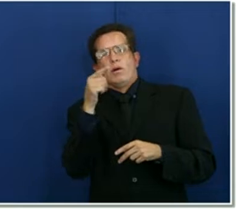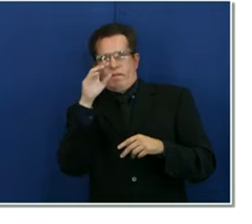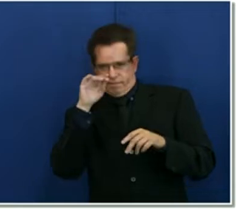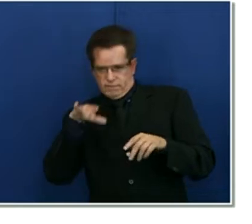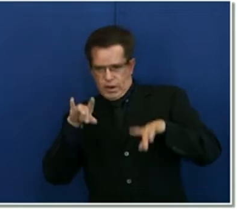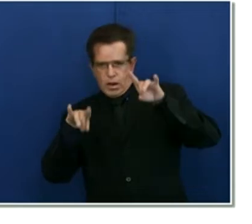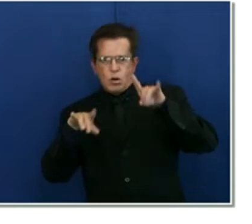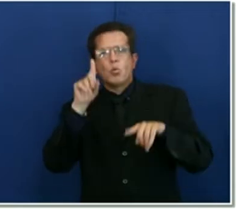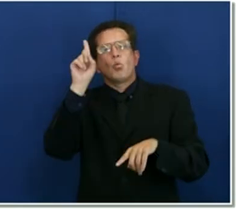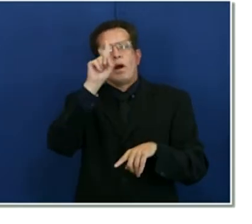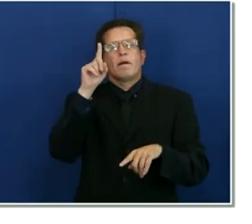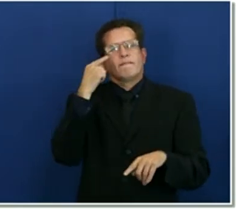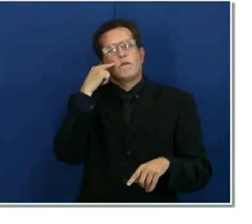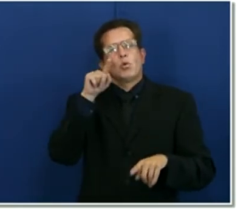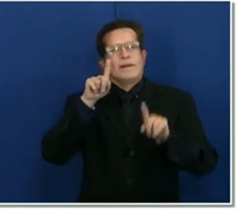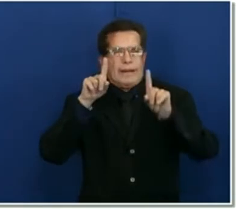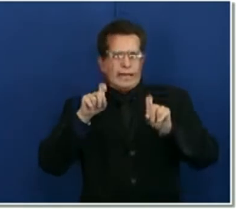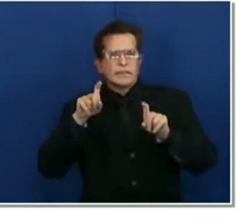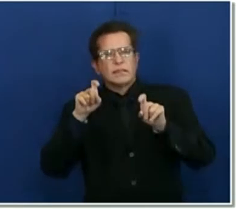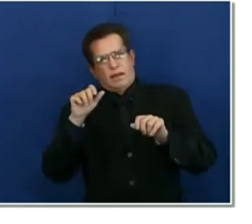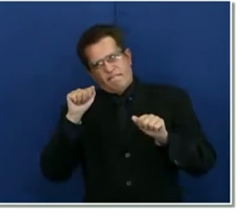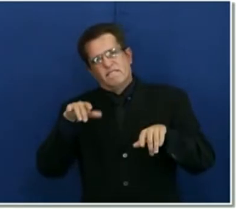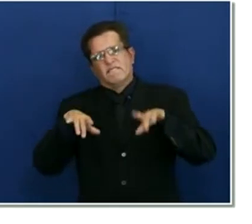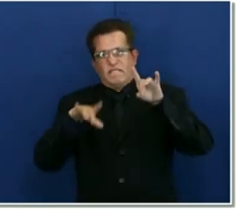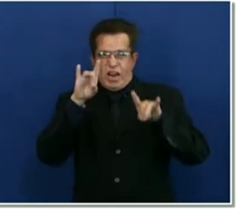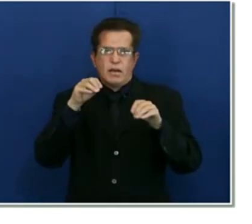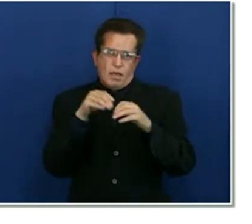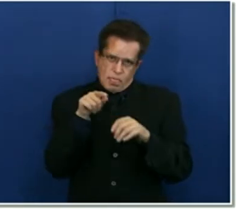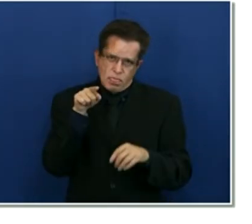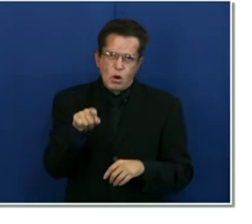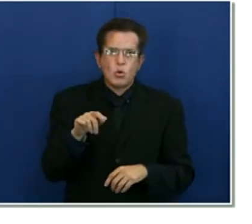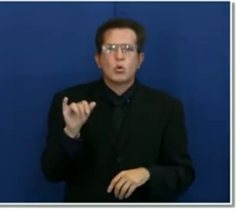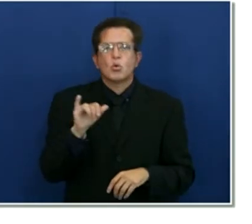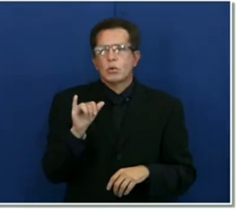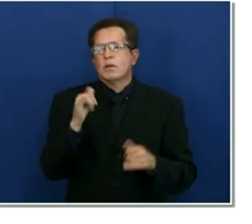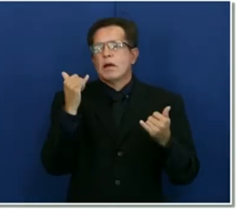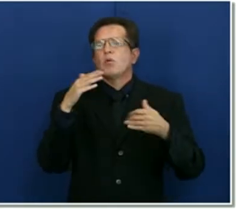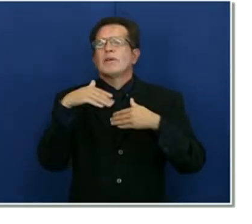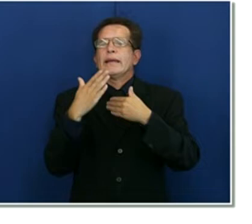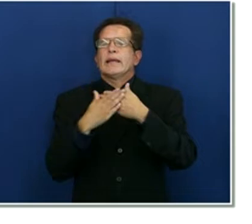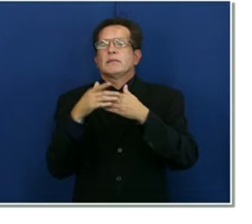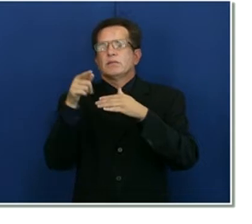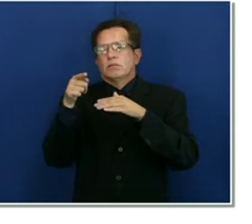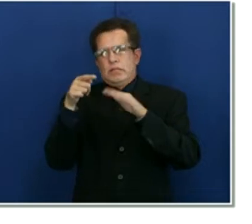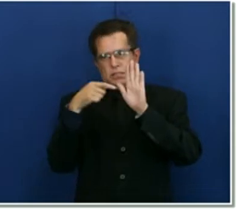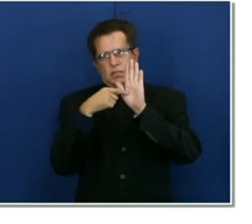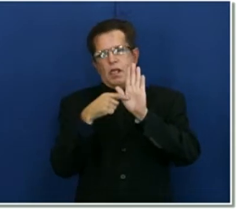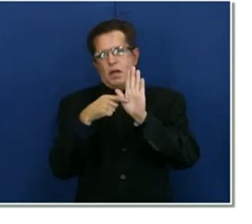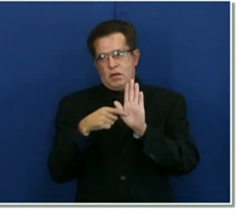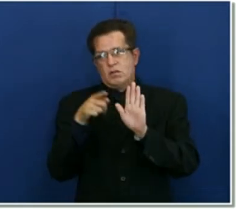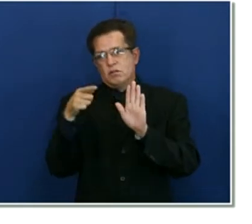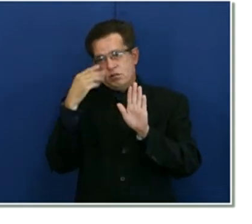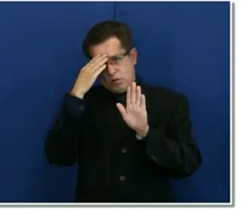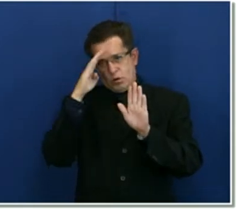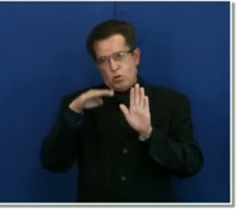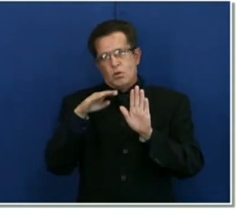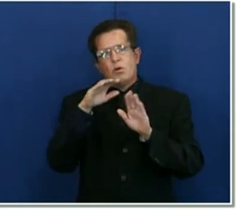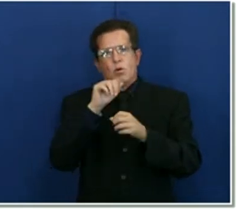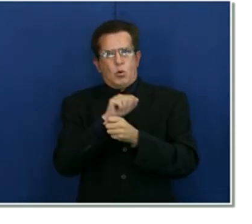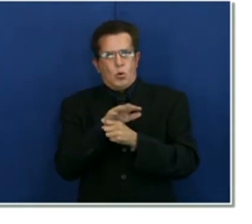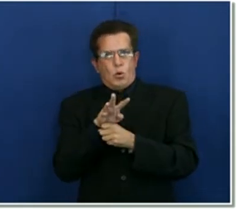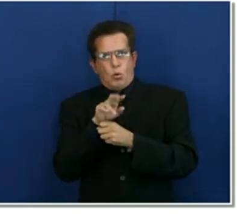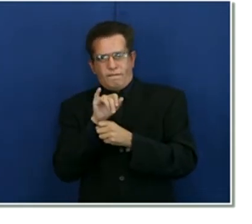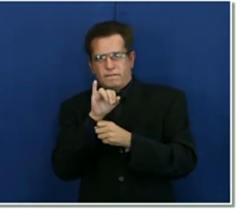Places Index. Now, going to the next slide, based on statewide data, we know that COVID-19 is